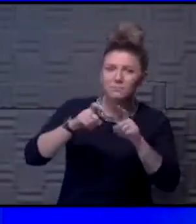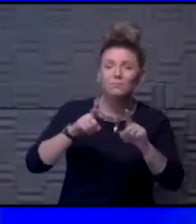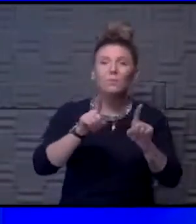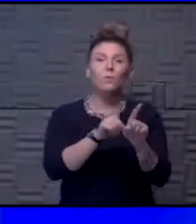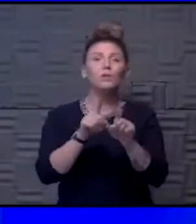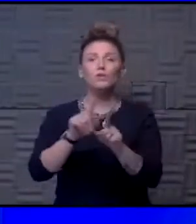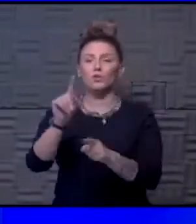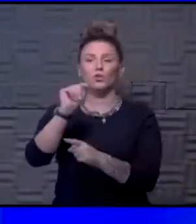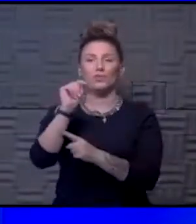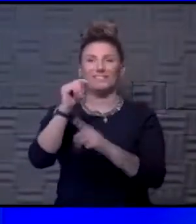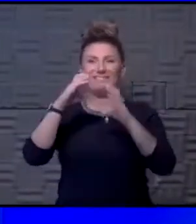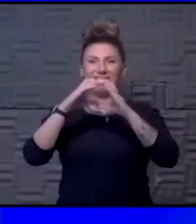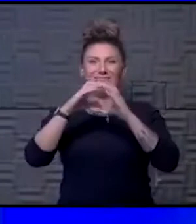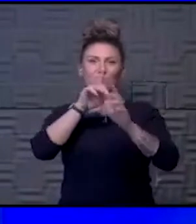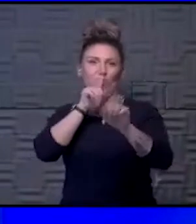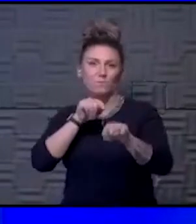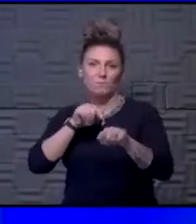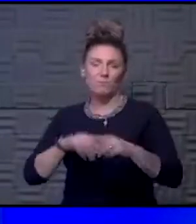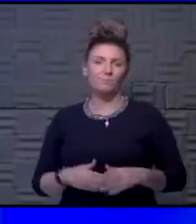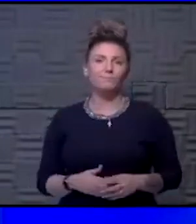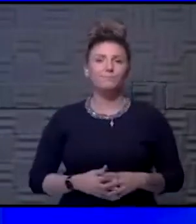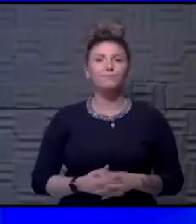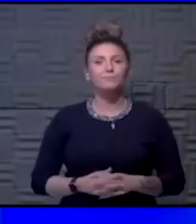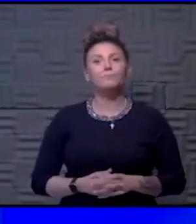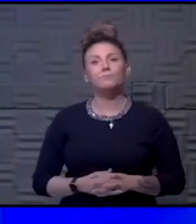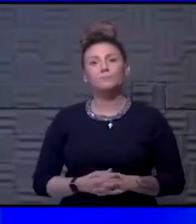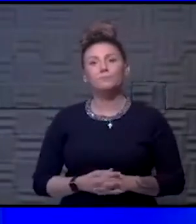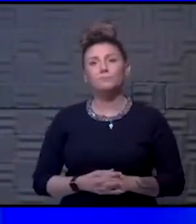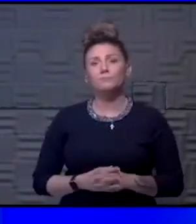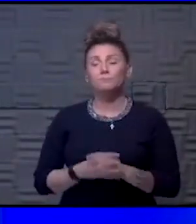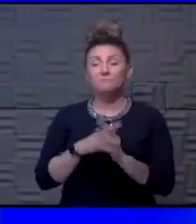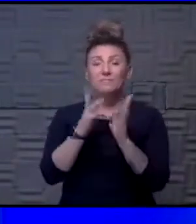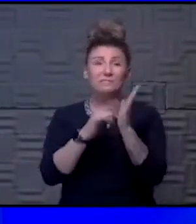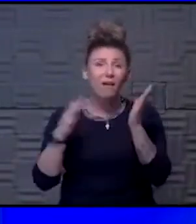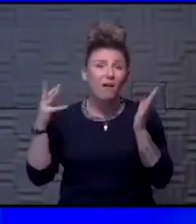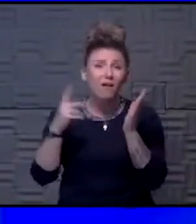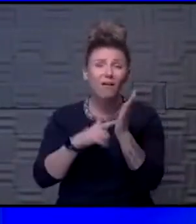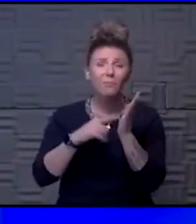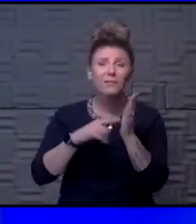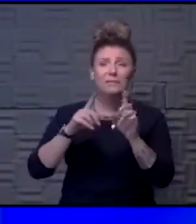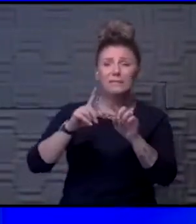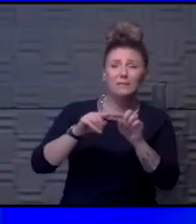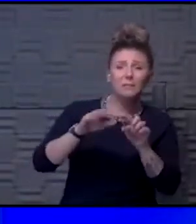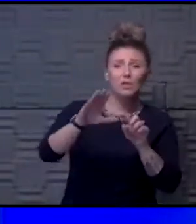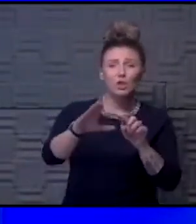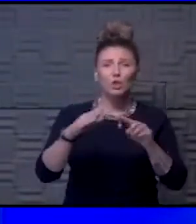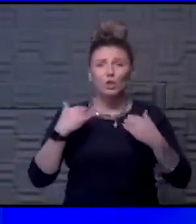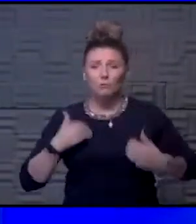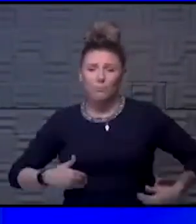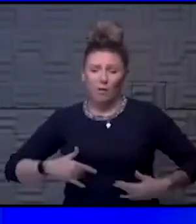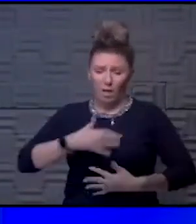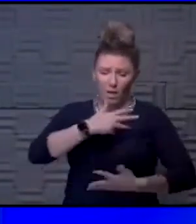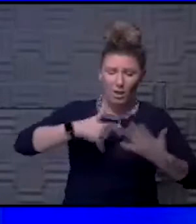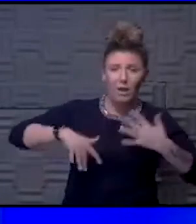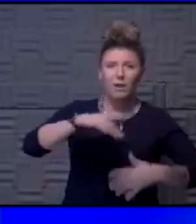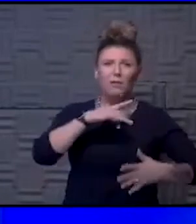T-cell responses as well. And sometimes, depending on what your immunosuppression regimen is, what drugs you're on to